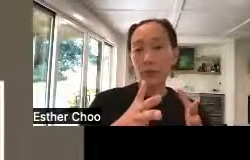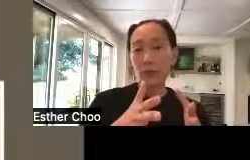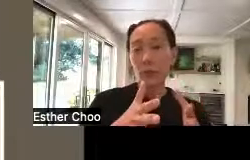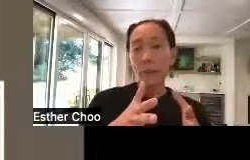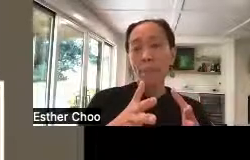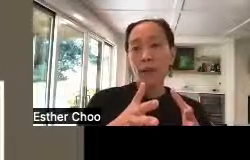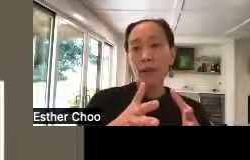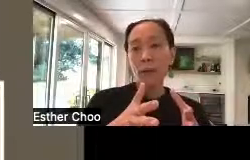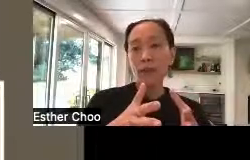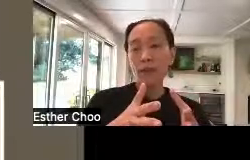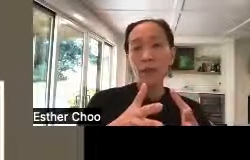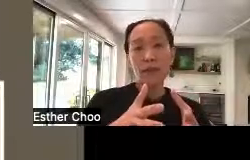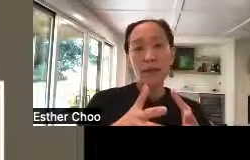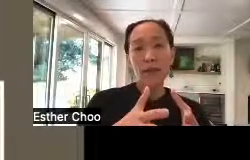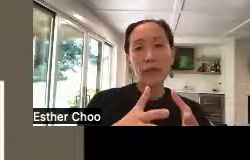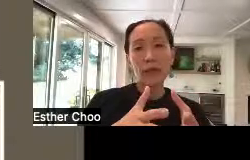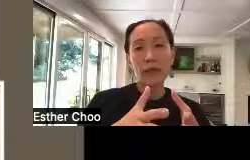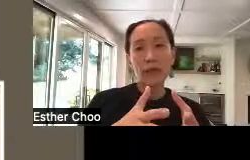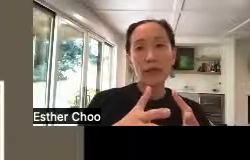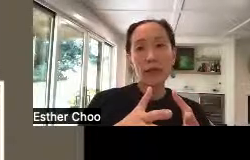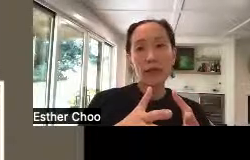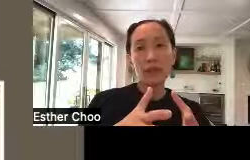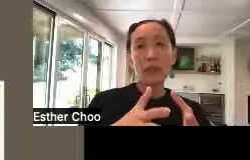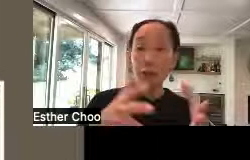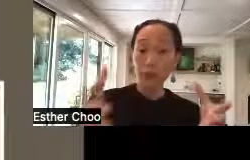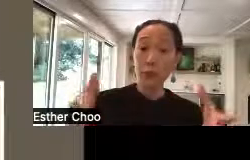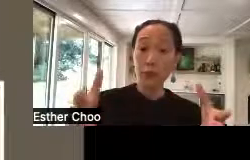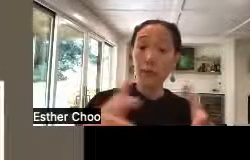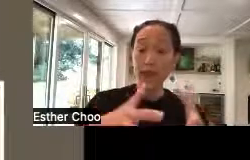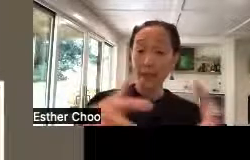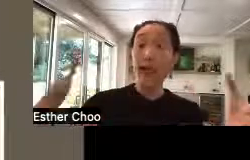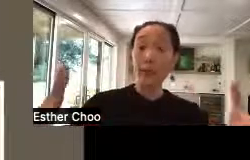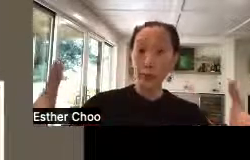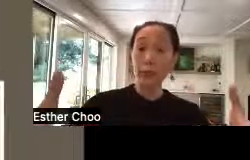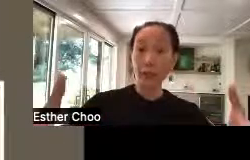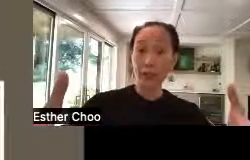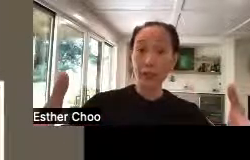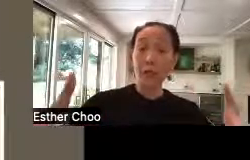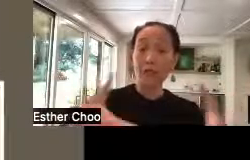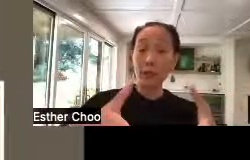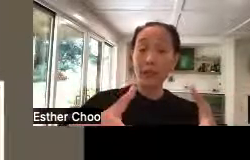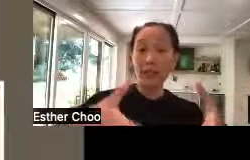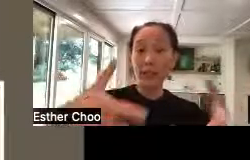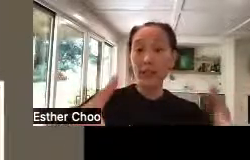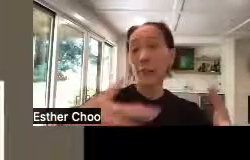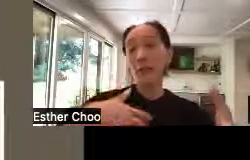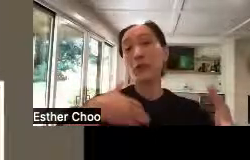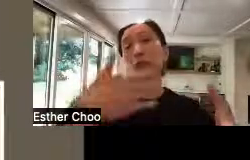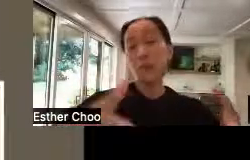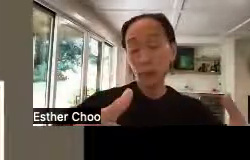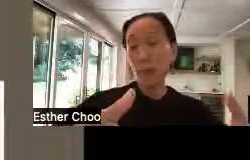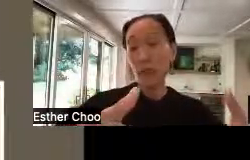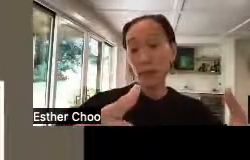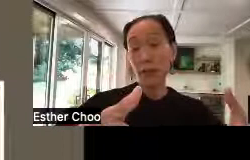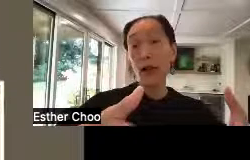patients do depending on the gender ratio of that entire department. So if that ED, forget who